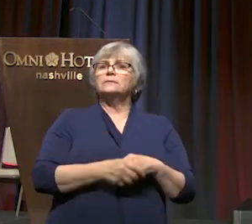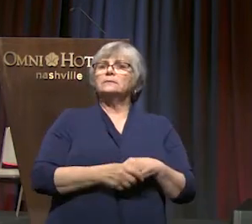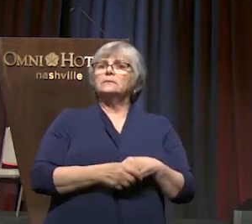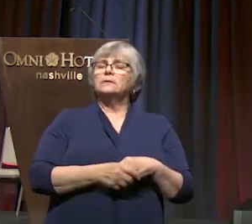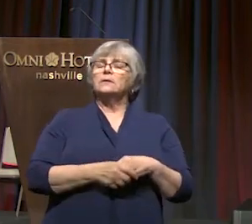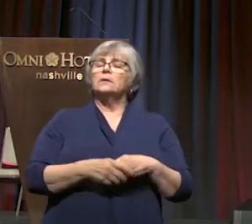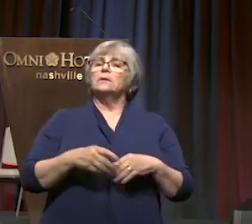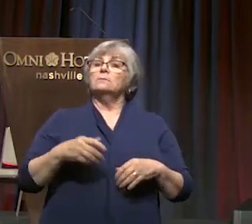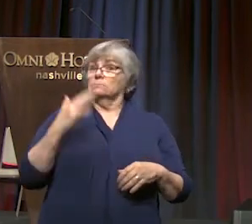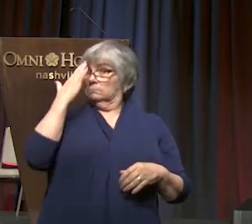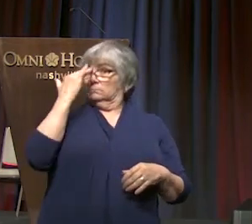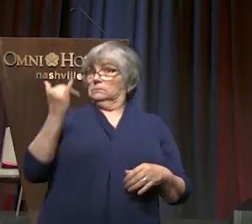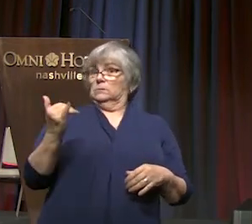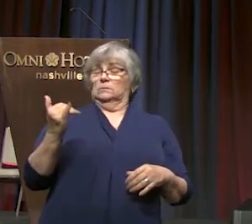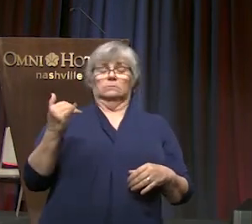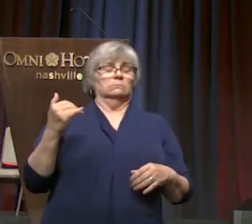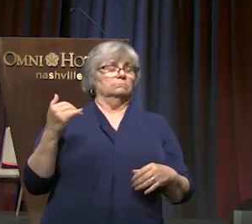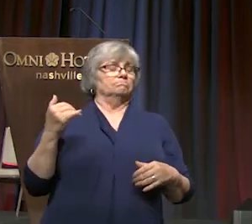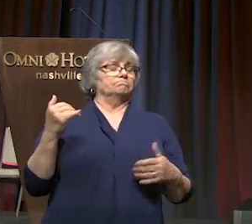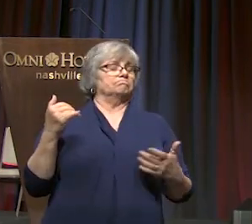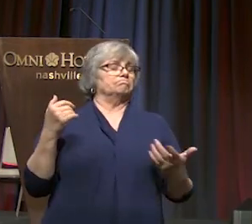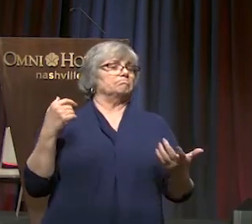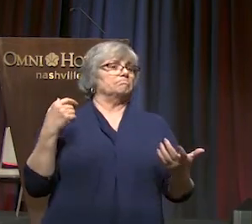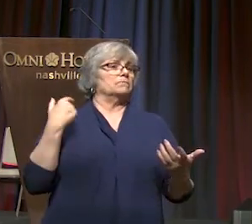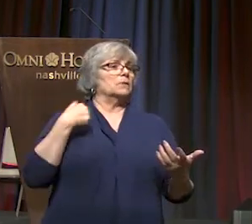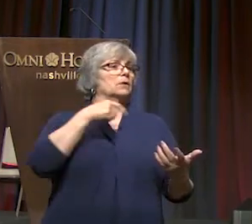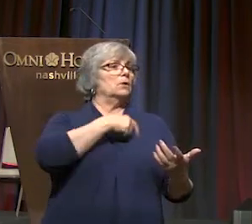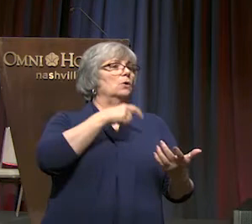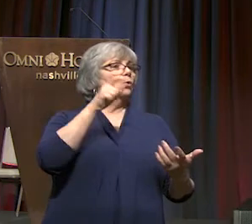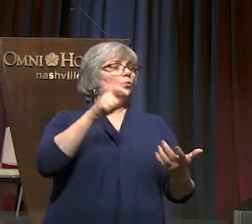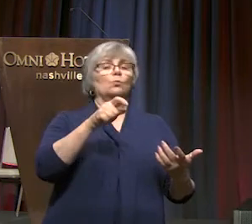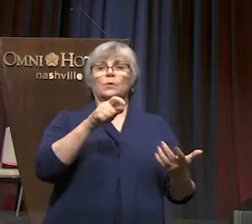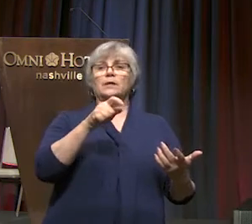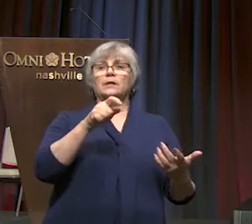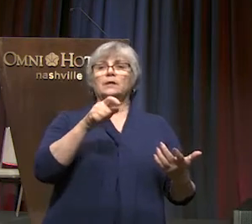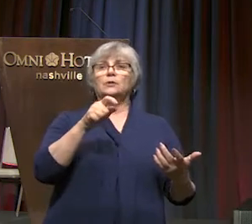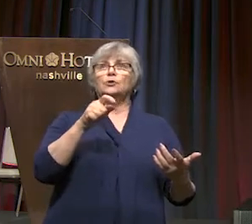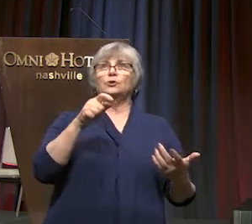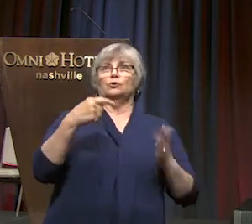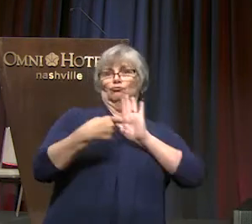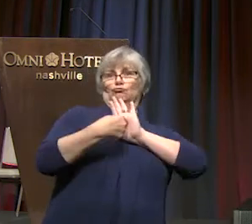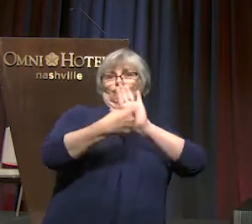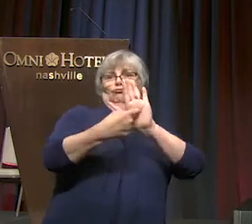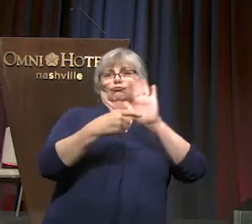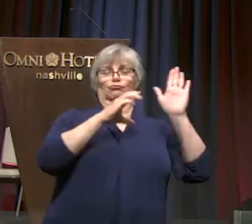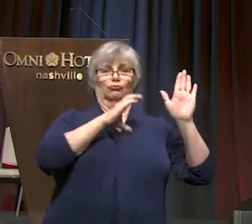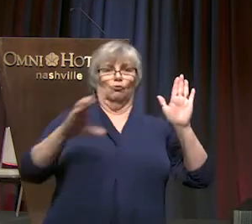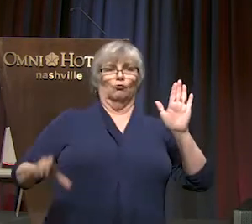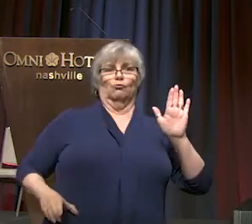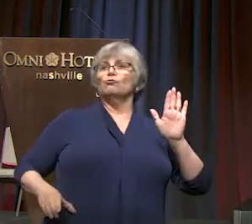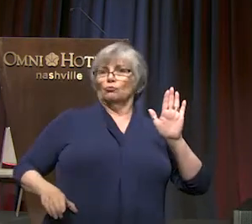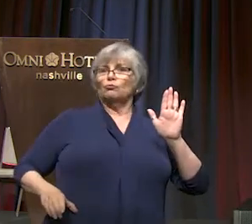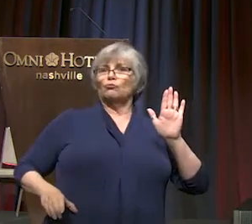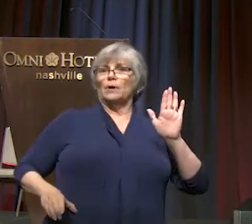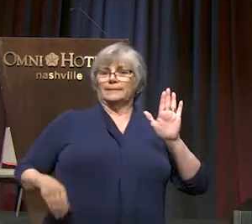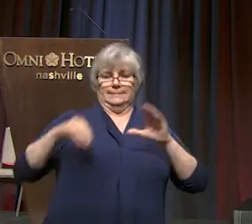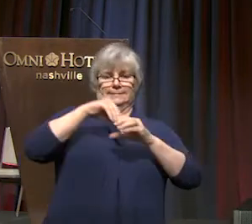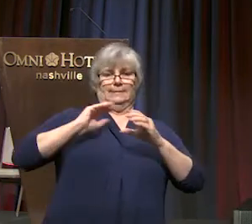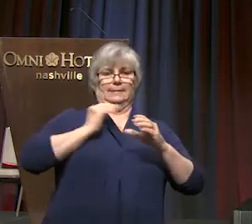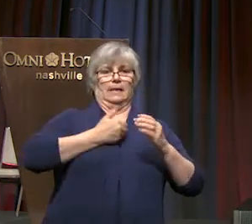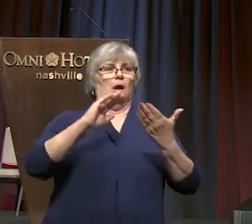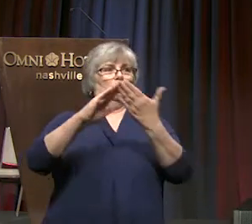Because we need to incarnate Christ in our community.